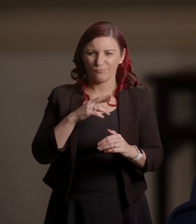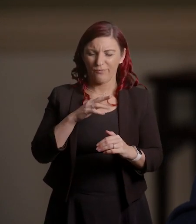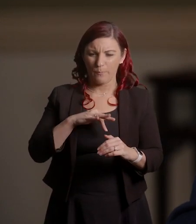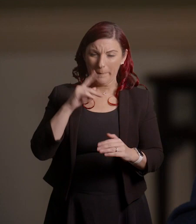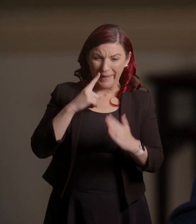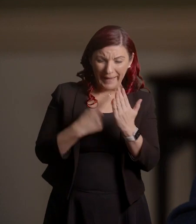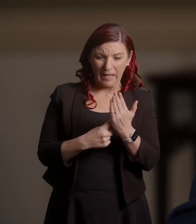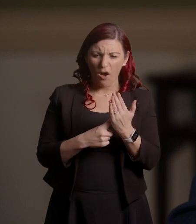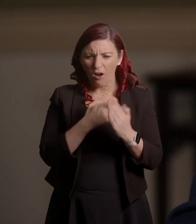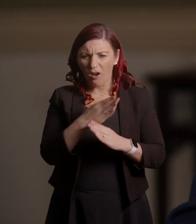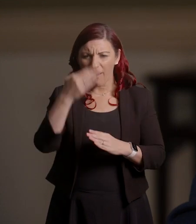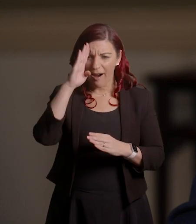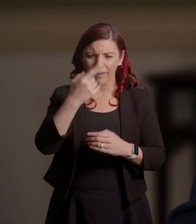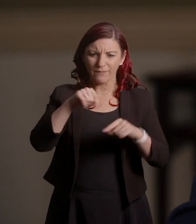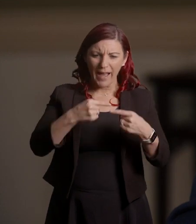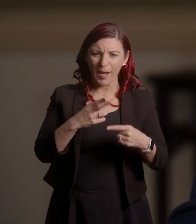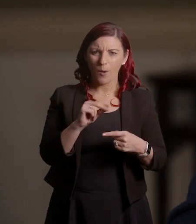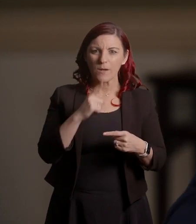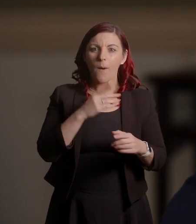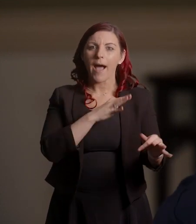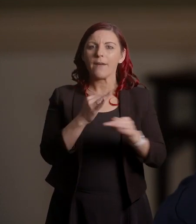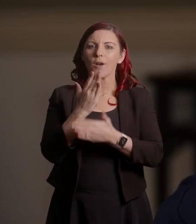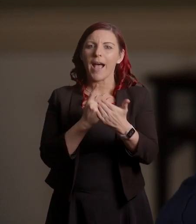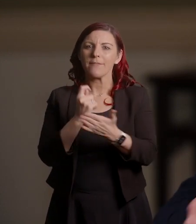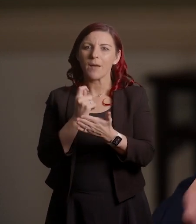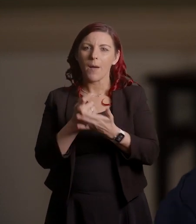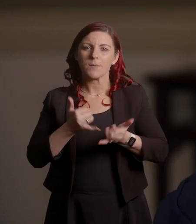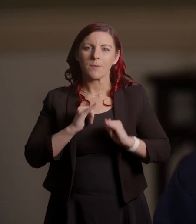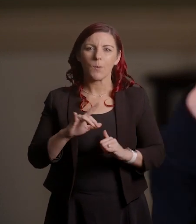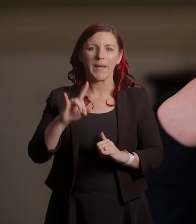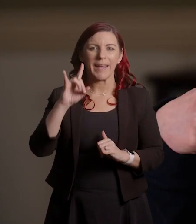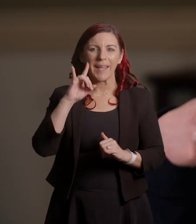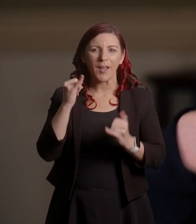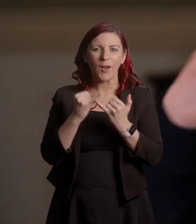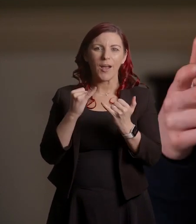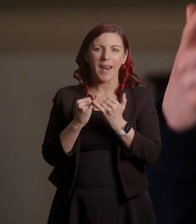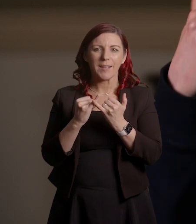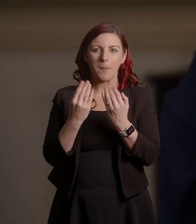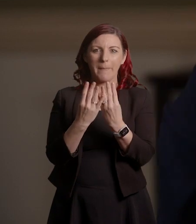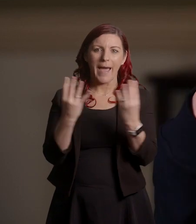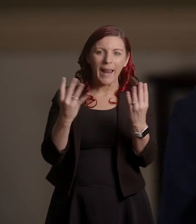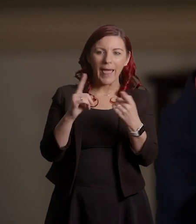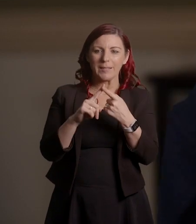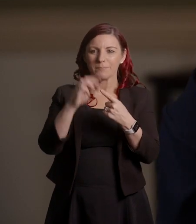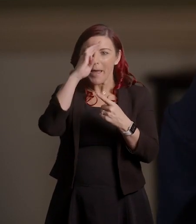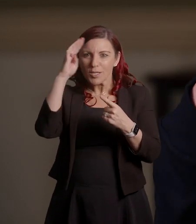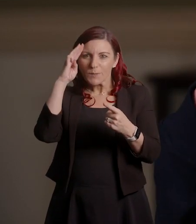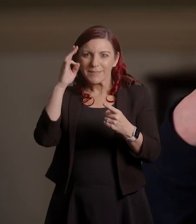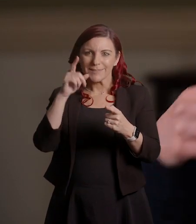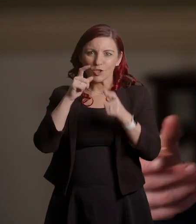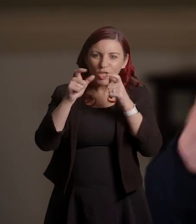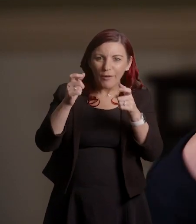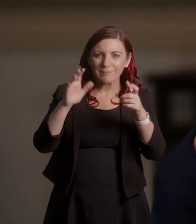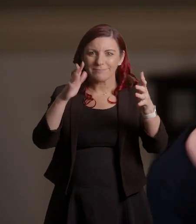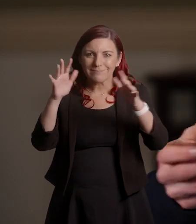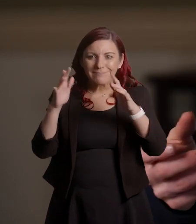or during the game. When we came back out after half-time, you could hear the extended management and extended panel cheering us up in the